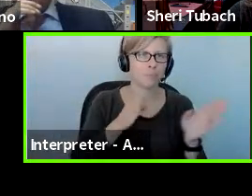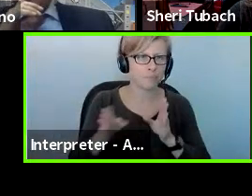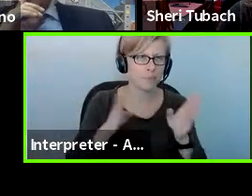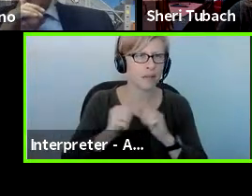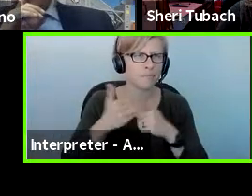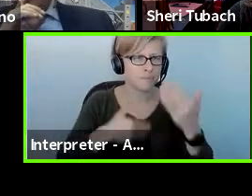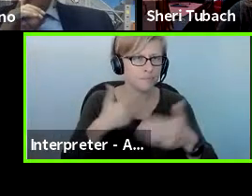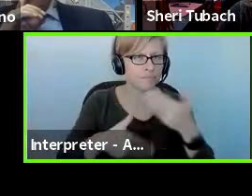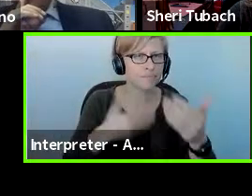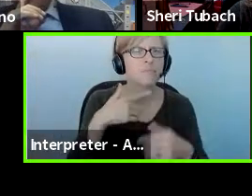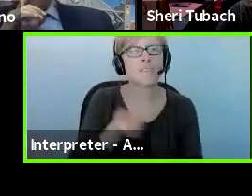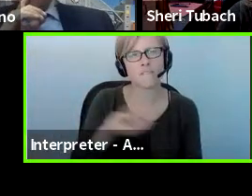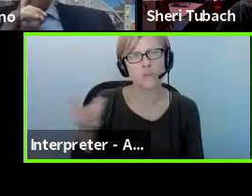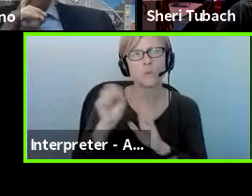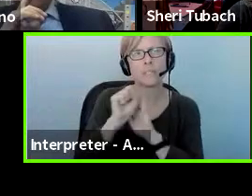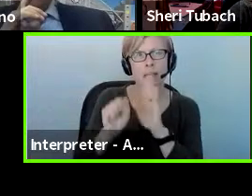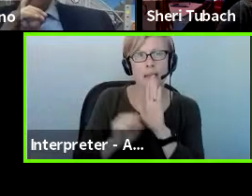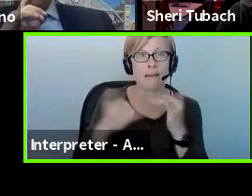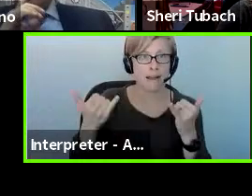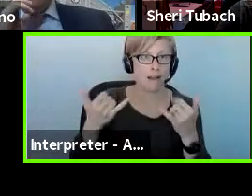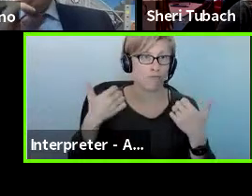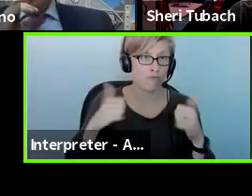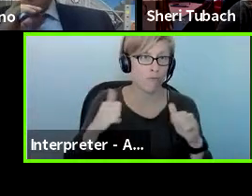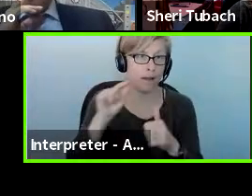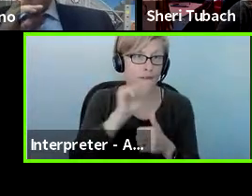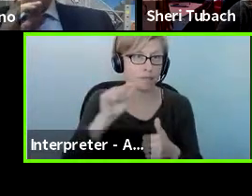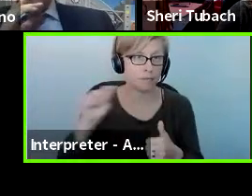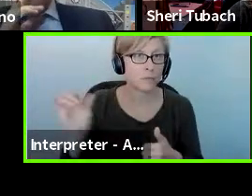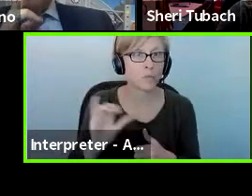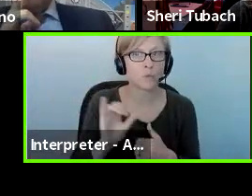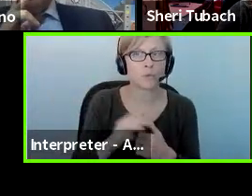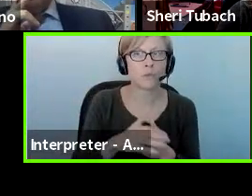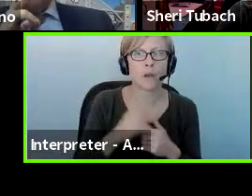of states that are trying this. As far as I know, there's no